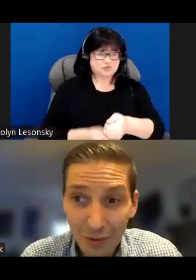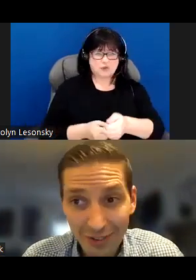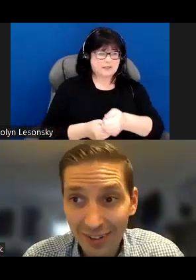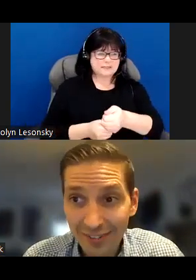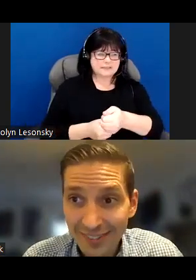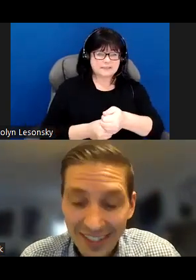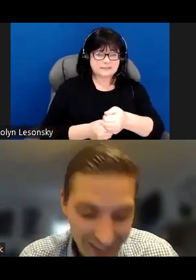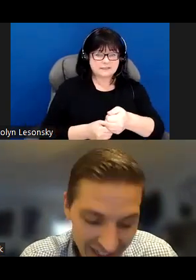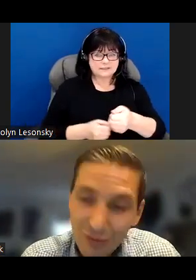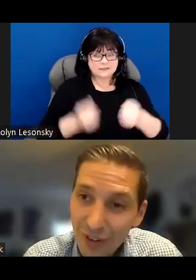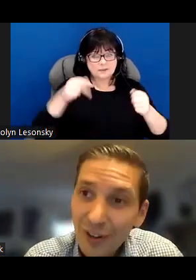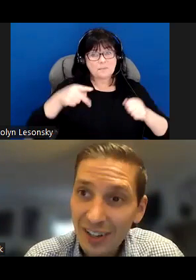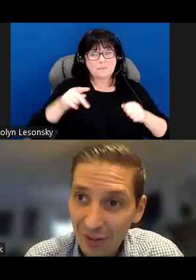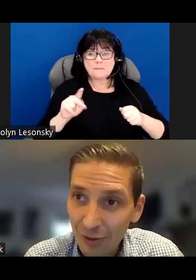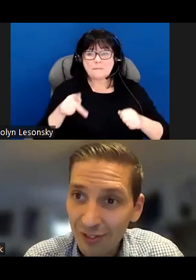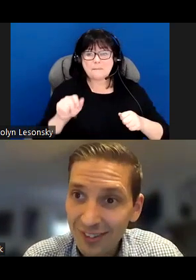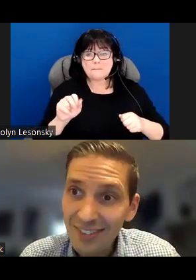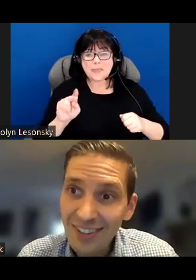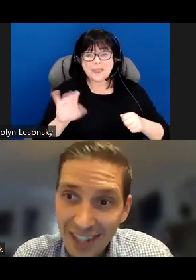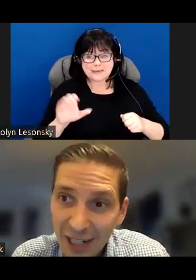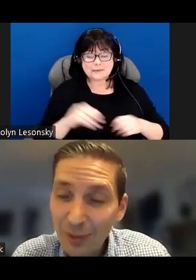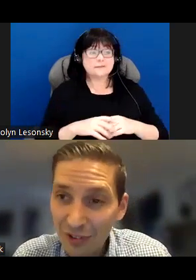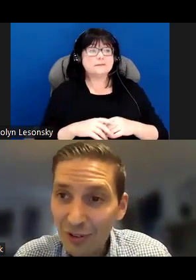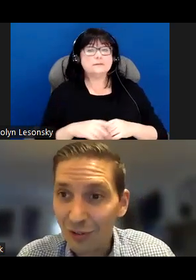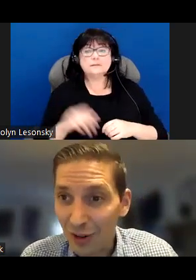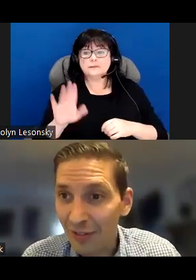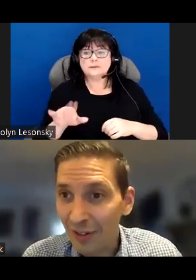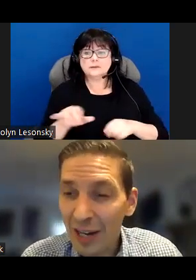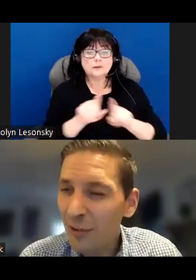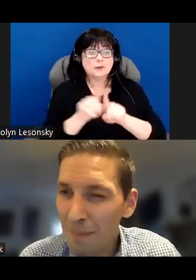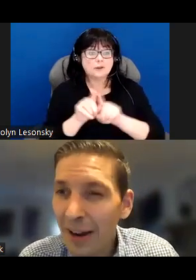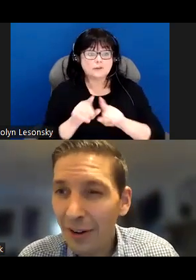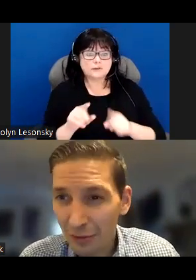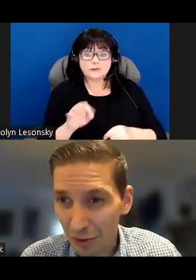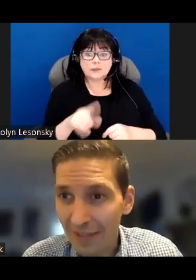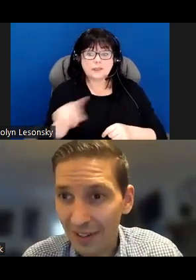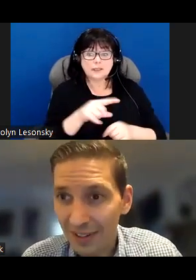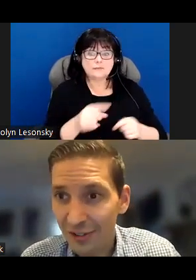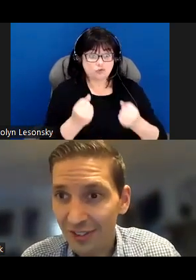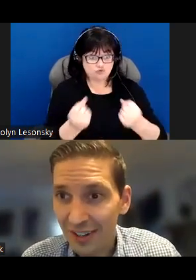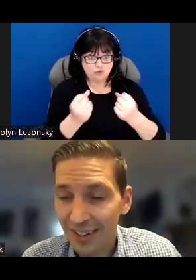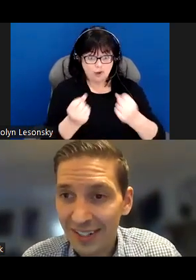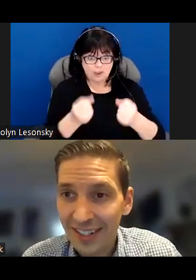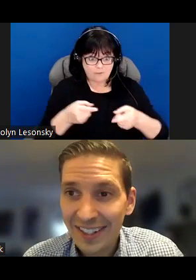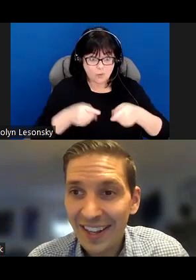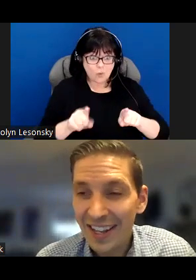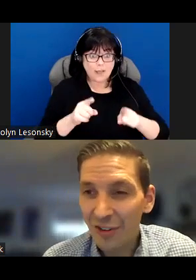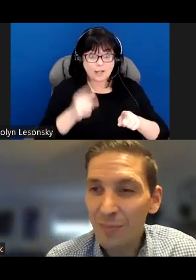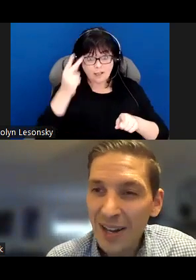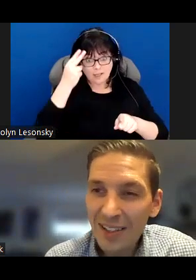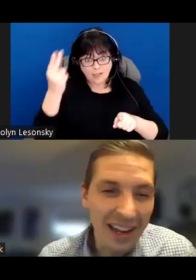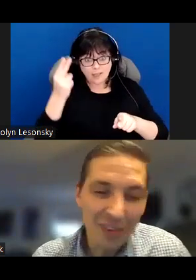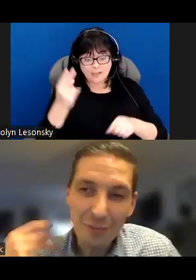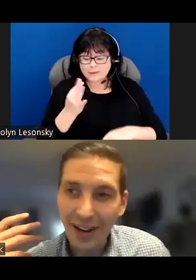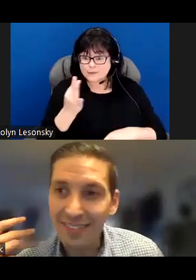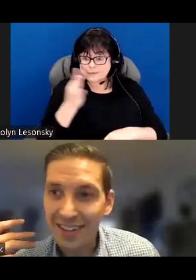have to throw this in. It is very dangerous to see cannabis-induced driving, or cannabis-impaired driving, I should say. Again, there's